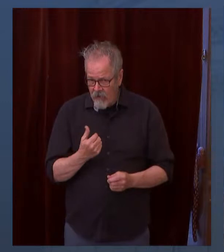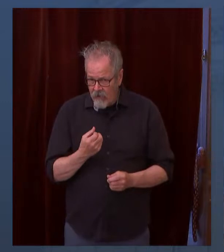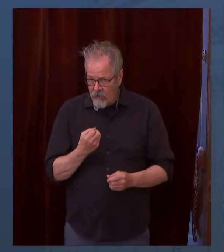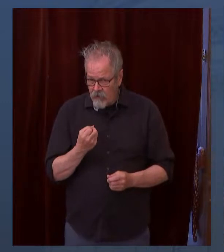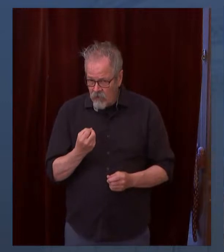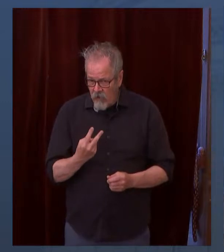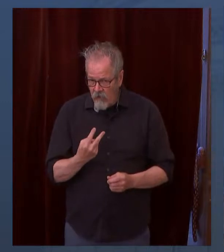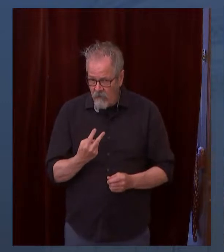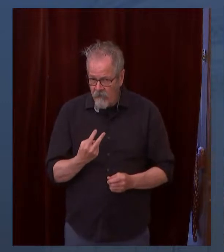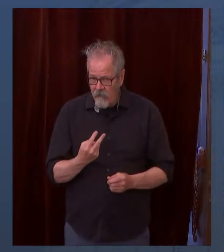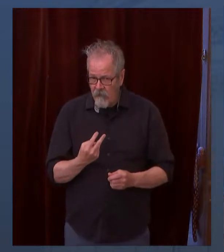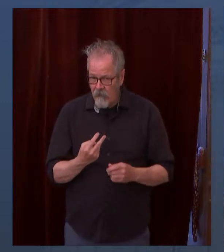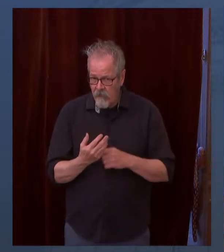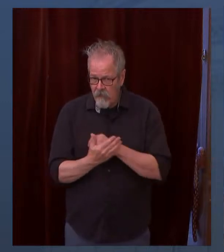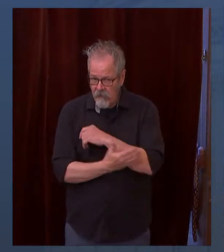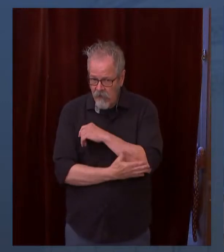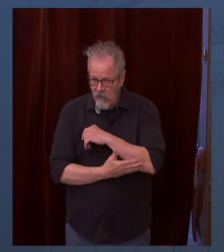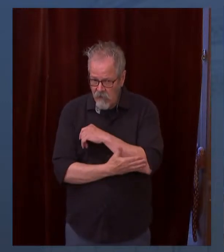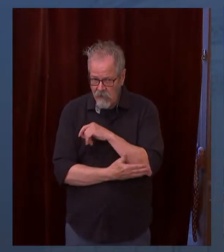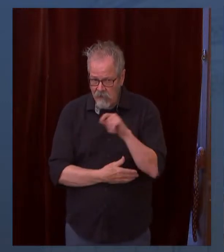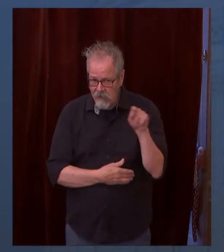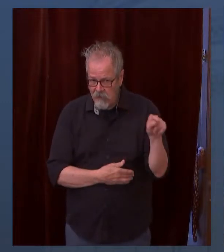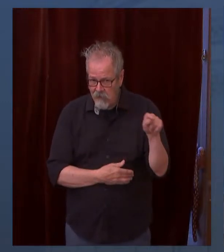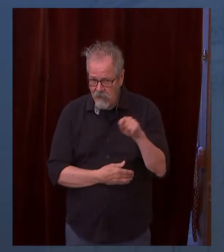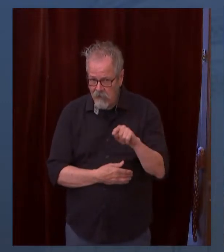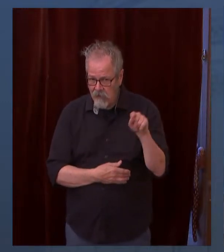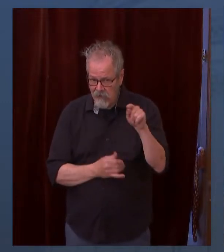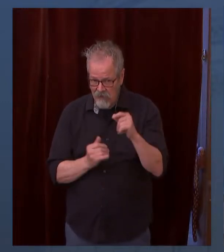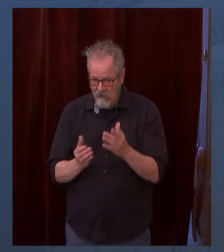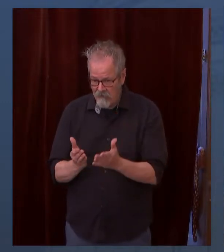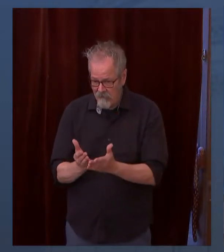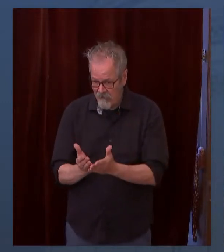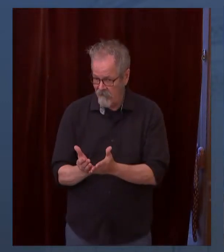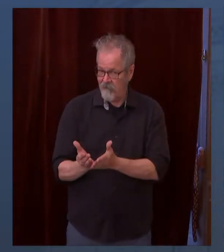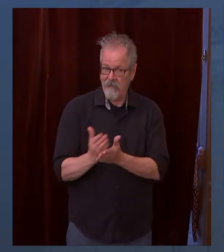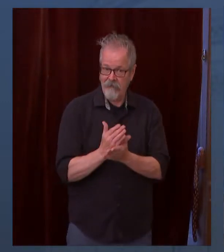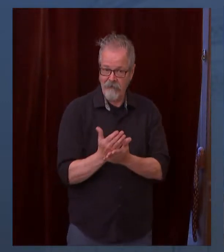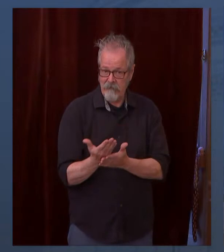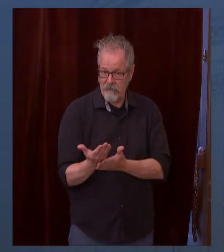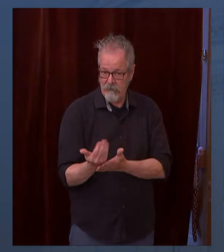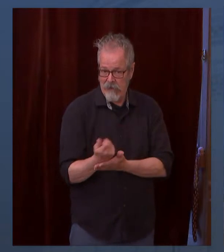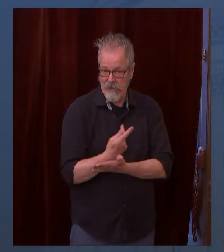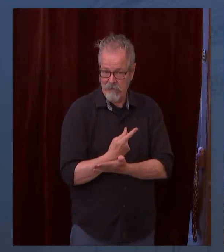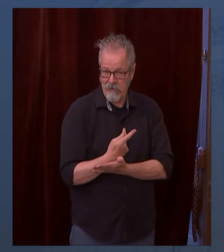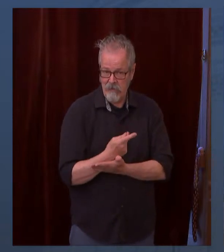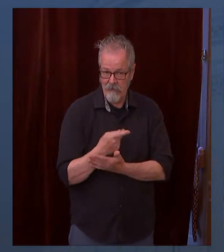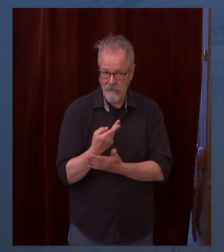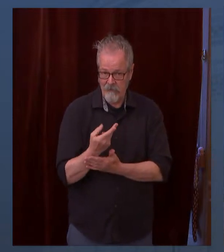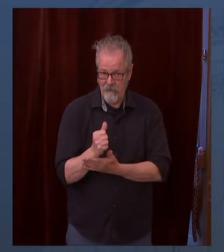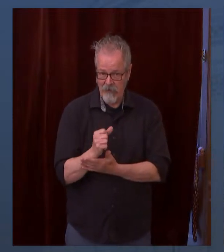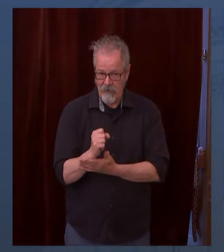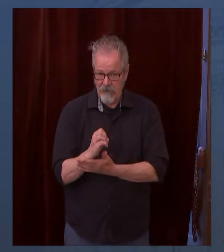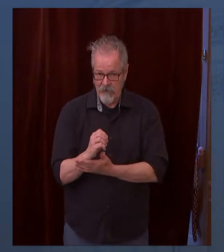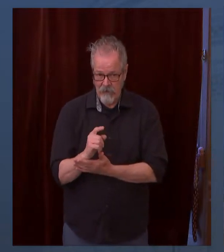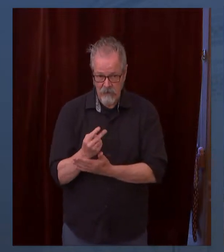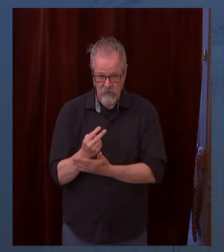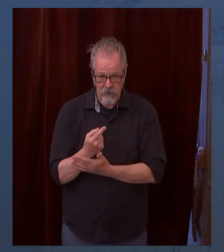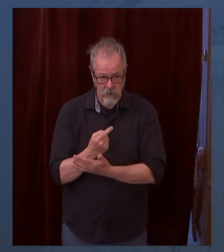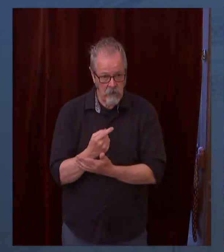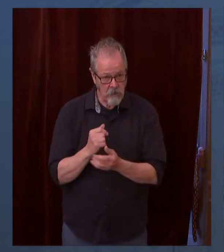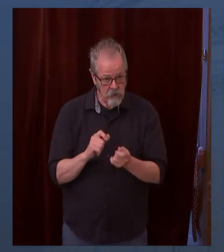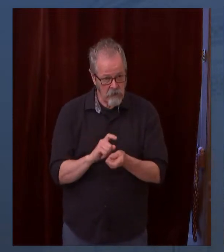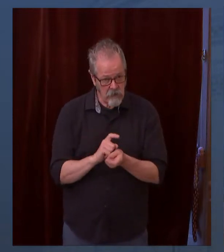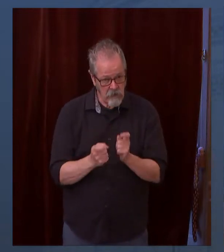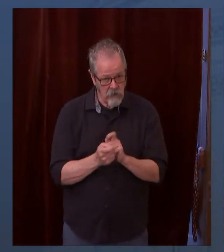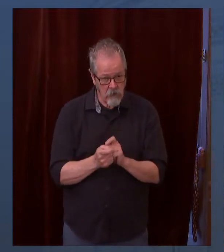this weekend, to change the rules? We've changed those before. Do you see that happening, or are we going to stick with the